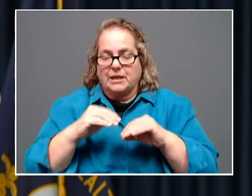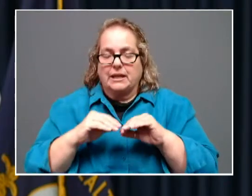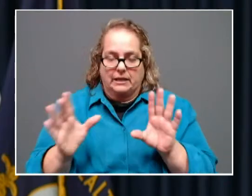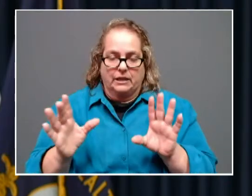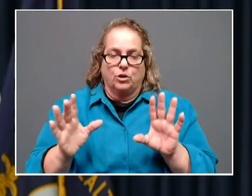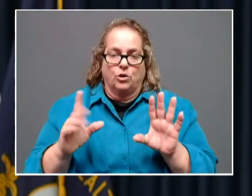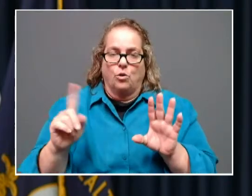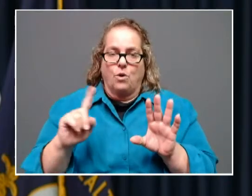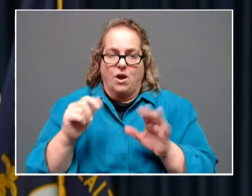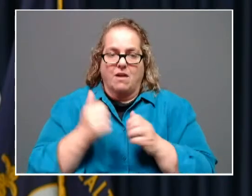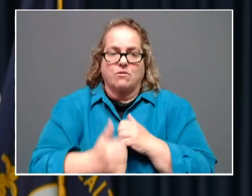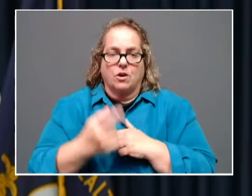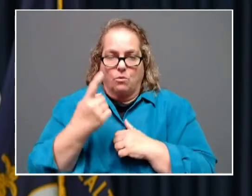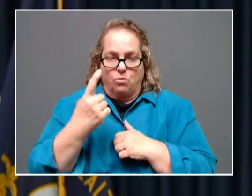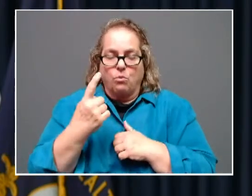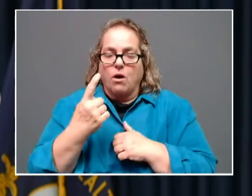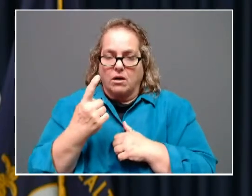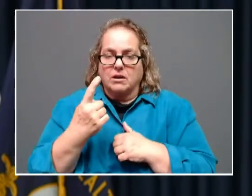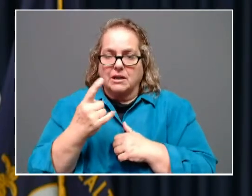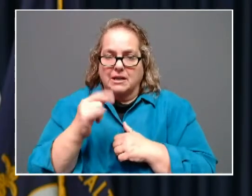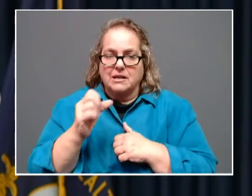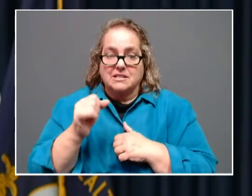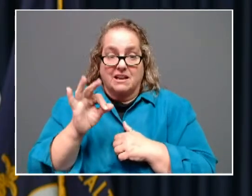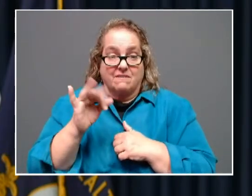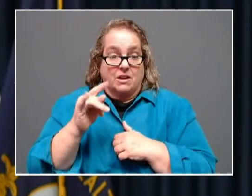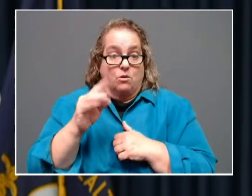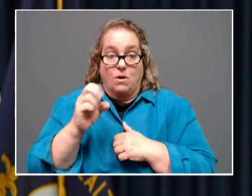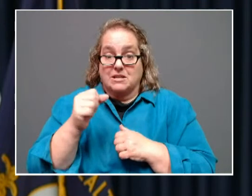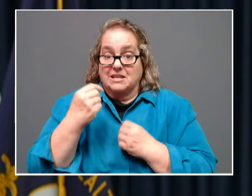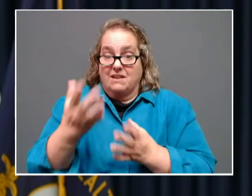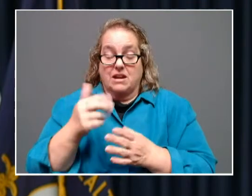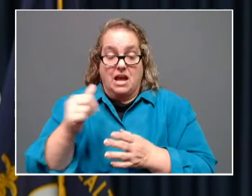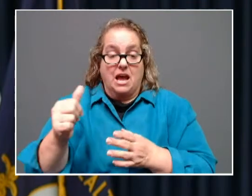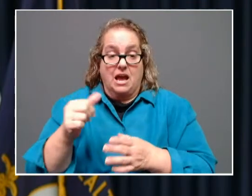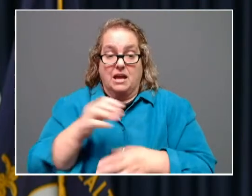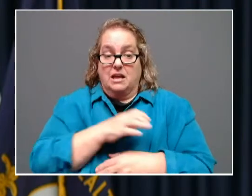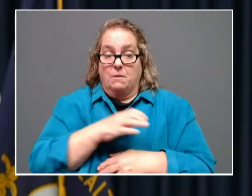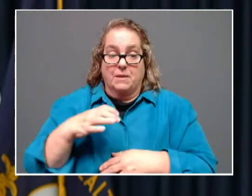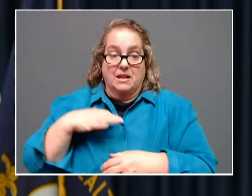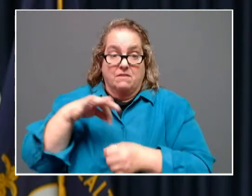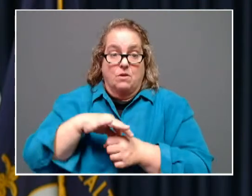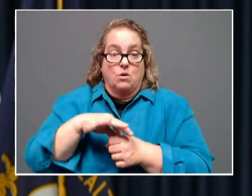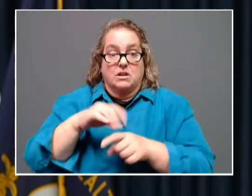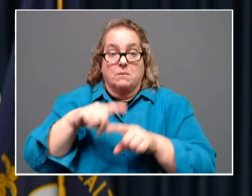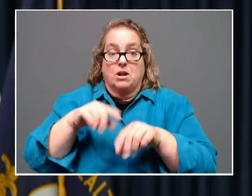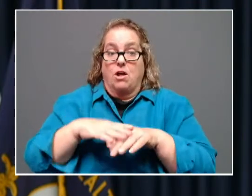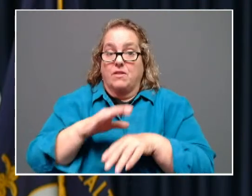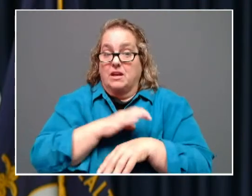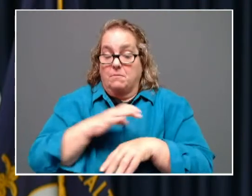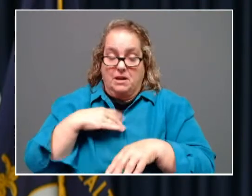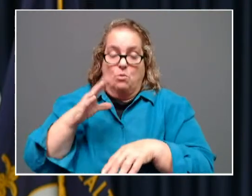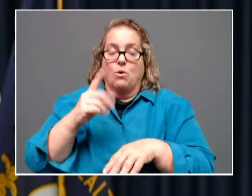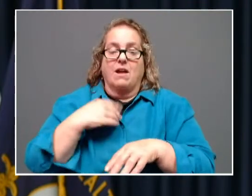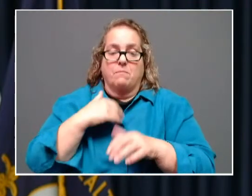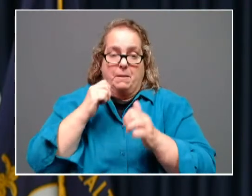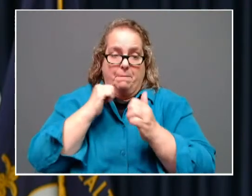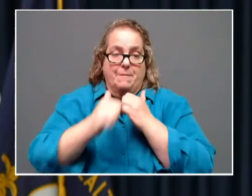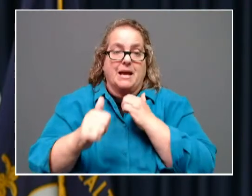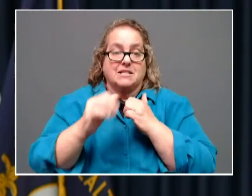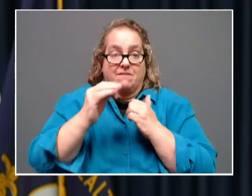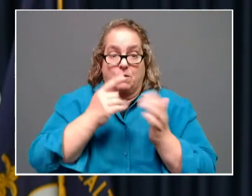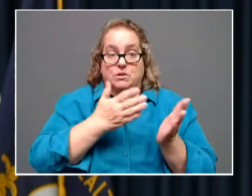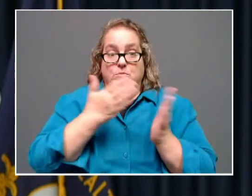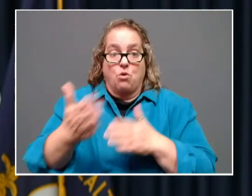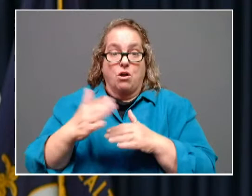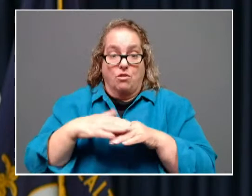everybody falls on it. I believe if it had been given a committee vote, depending on the committee, it would have passed. If it would have been brought to the floor, it would have passed.